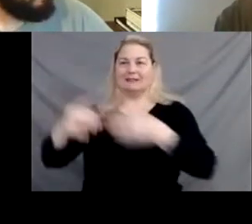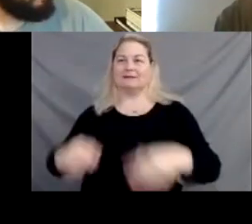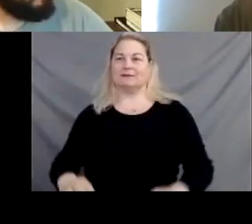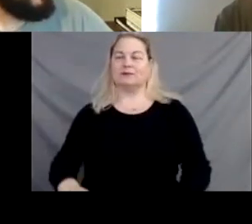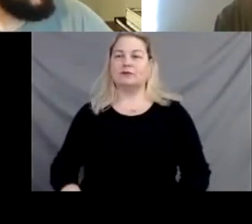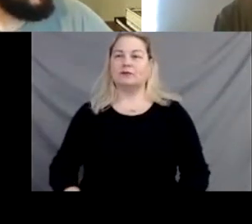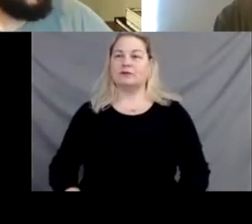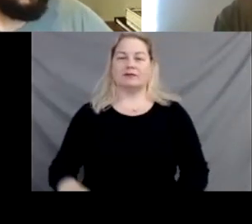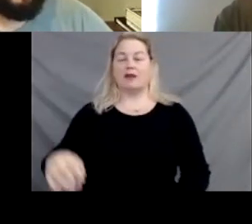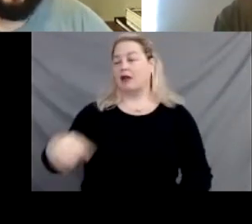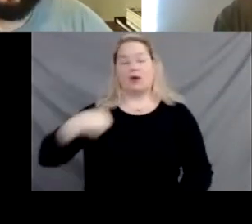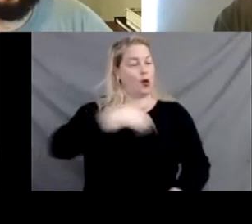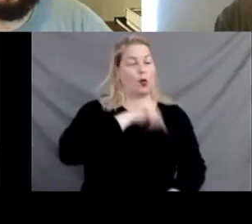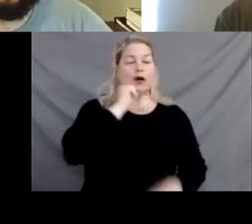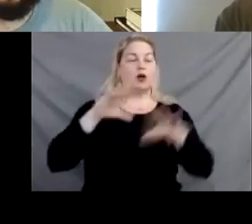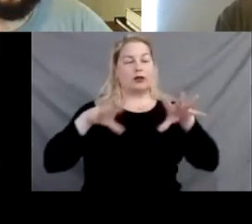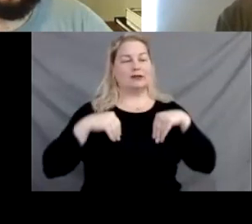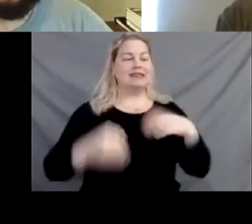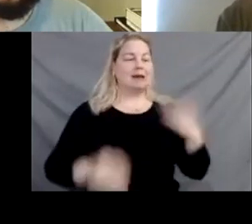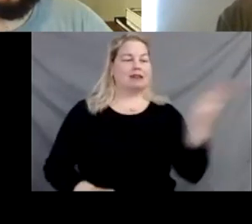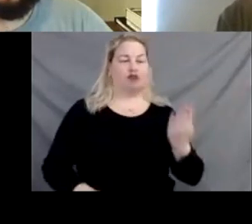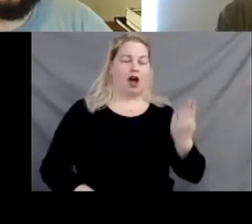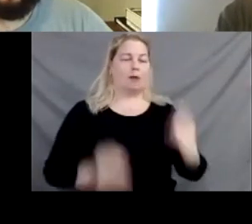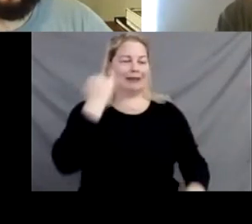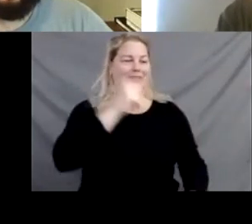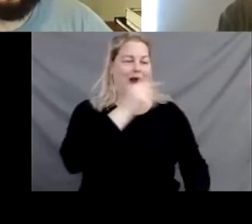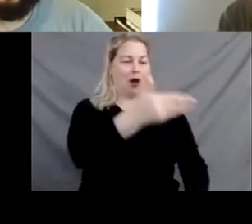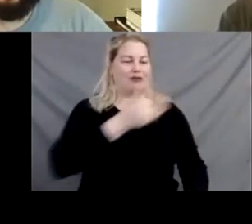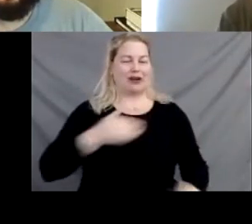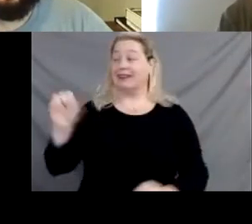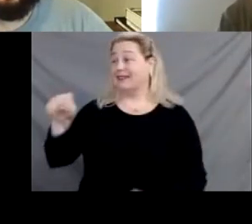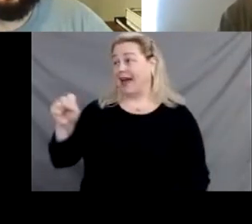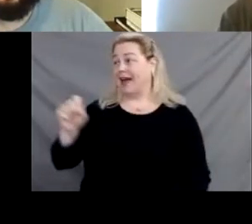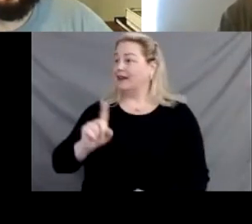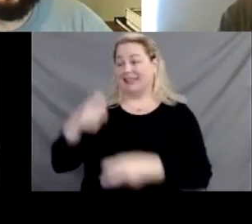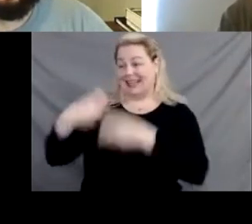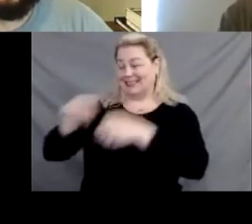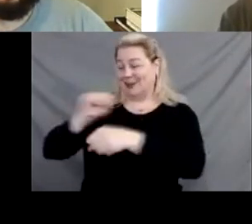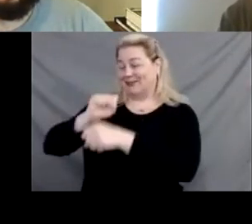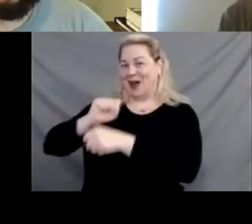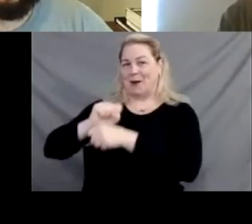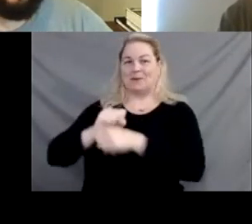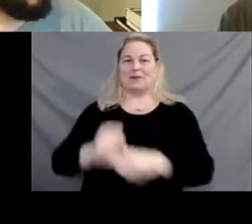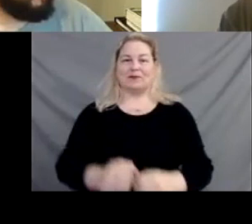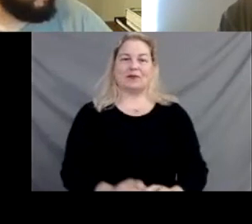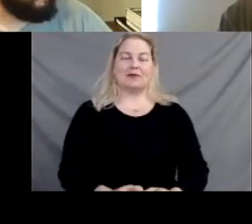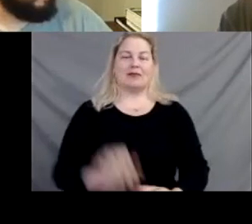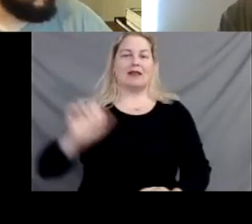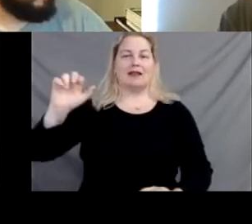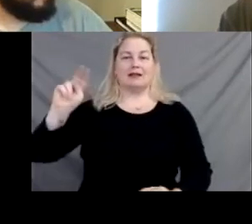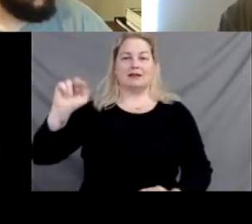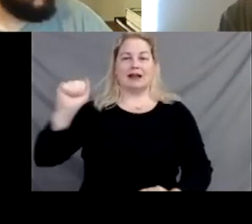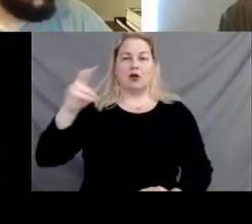it. Right, especially not for free. Sorry. I will note that I do think that the Direct Relief